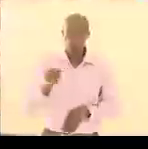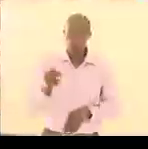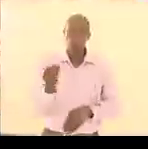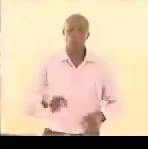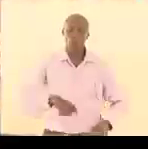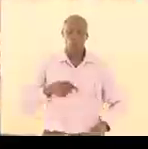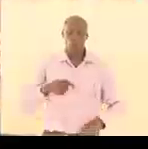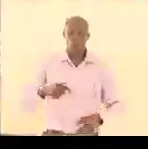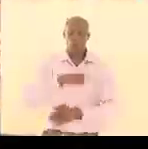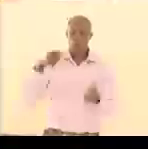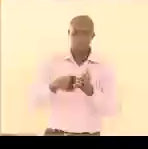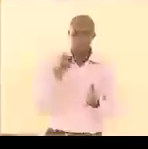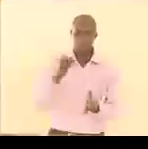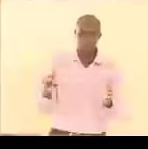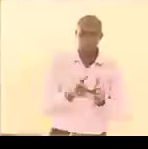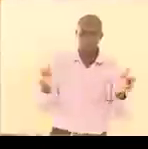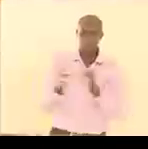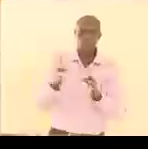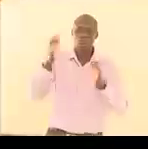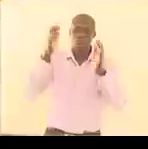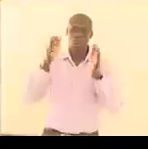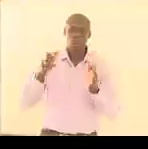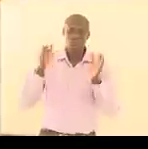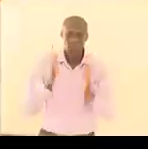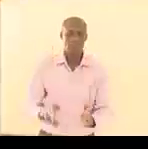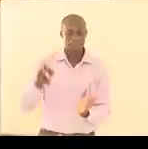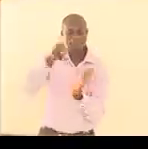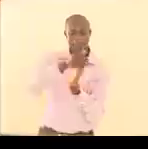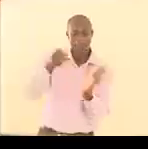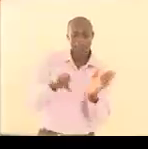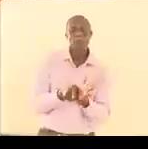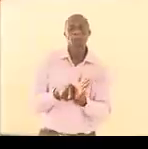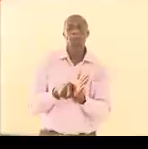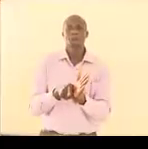of life. This is a Christian principle.